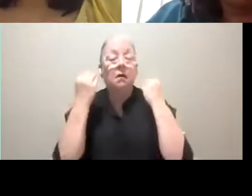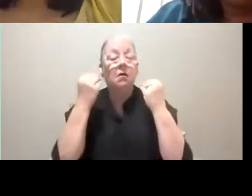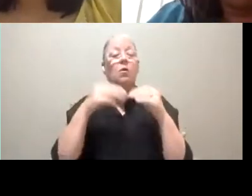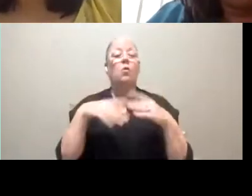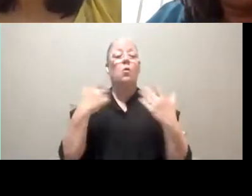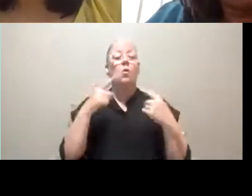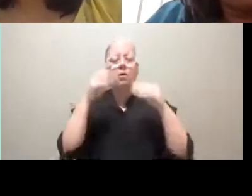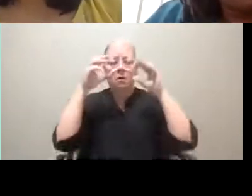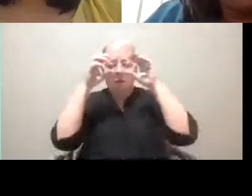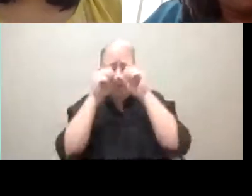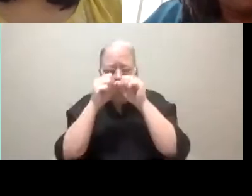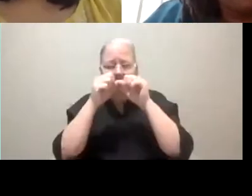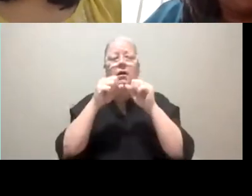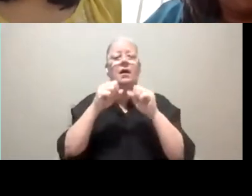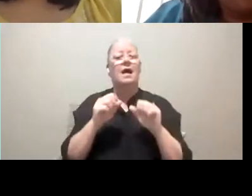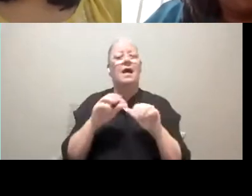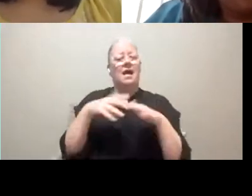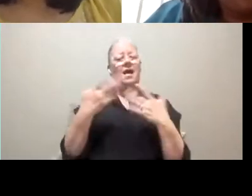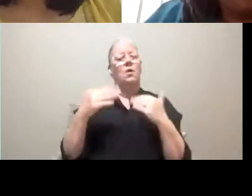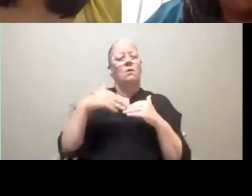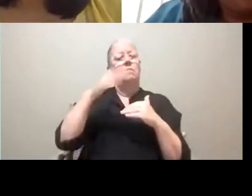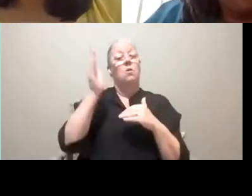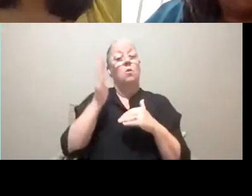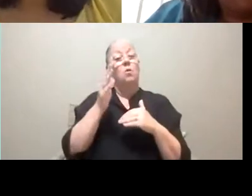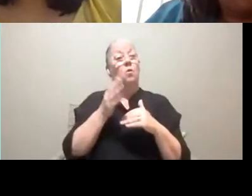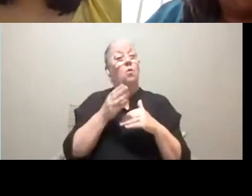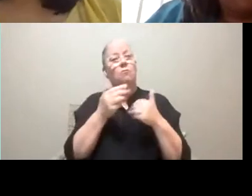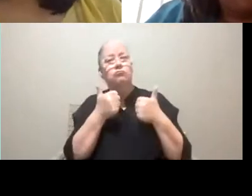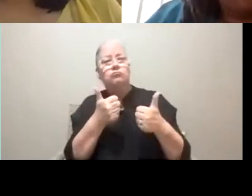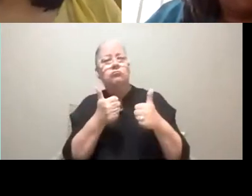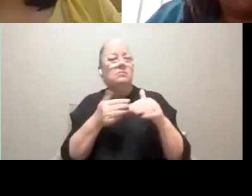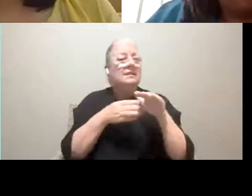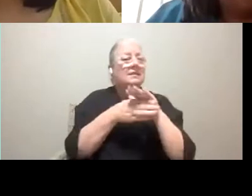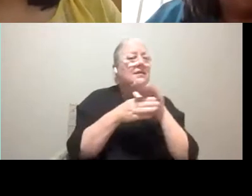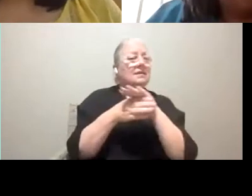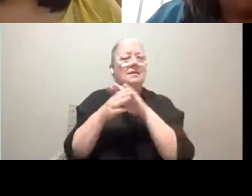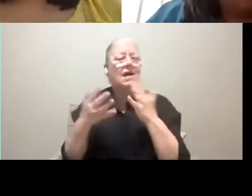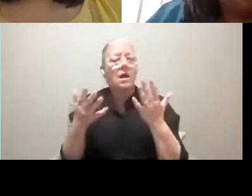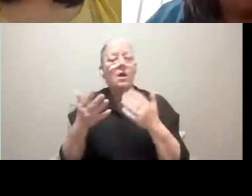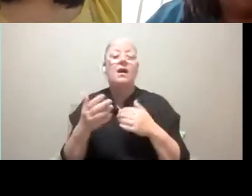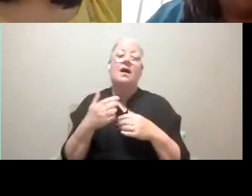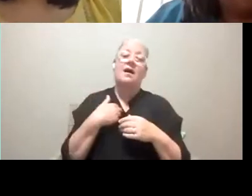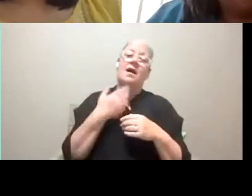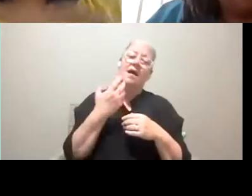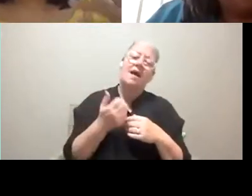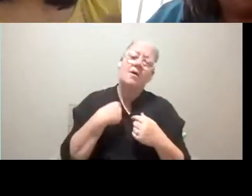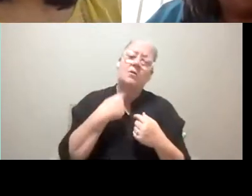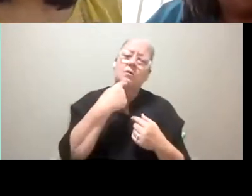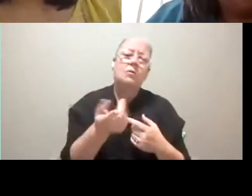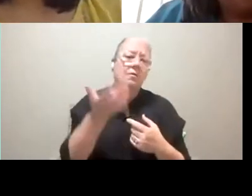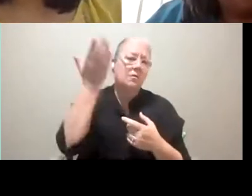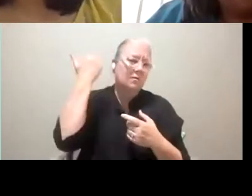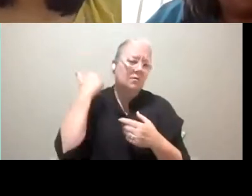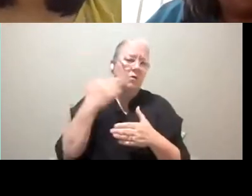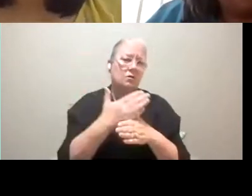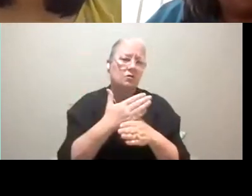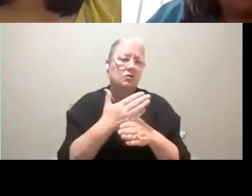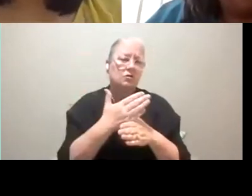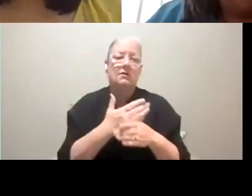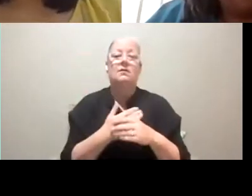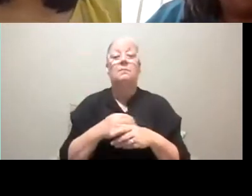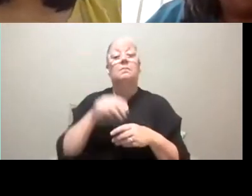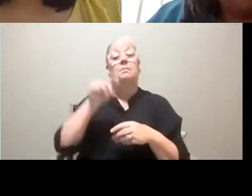can we make it more accessible? We have different ways, like we have also shared before. Like, for example, for persons with